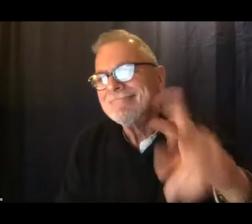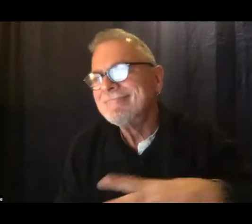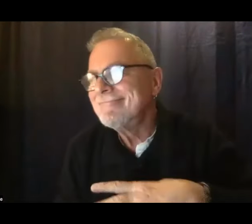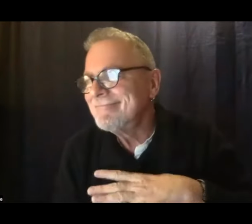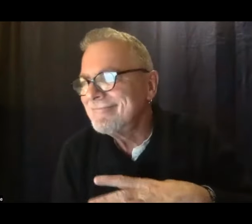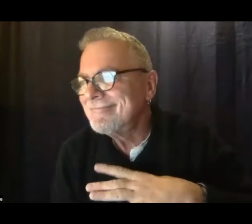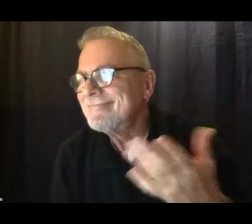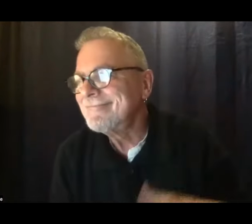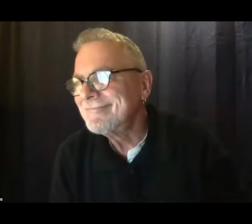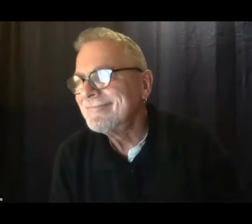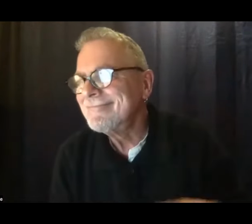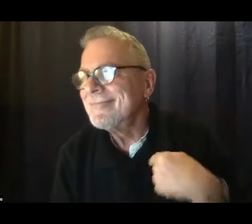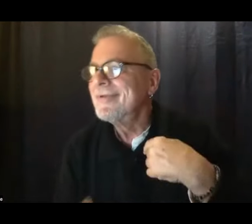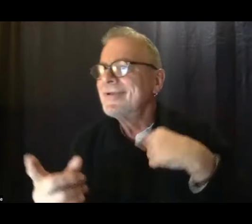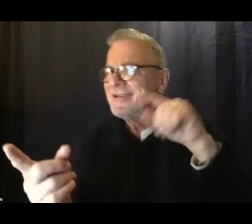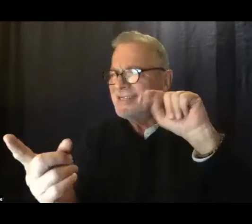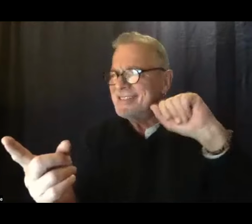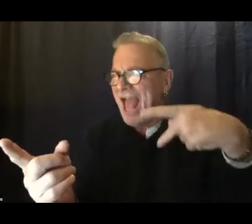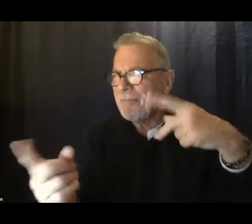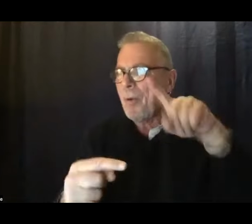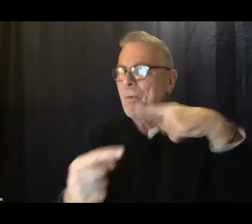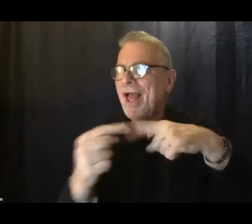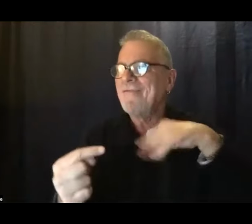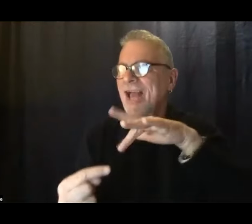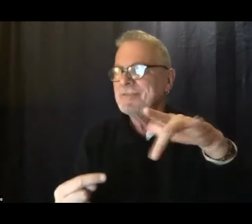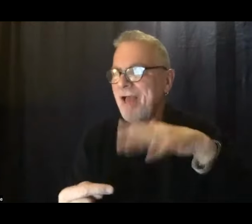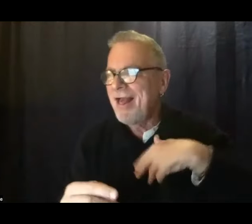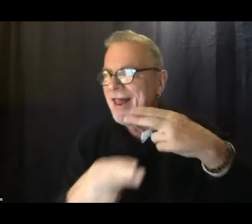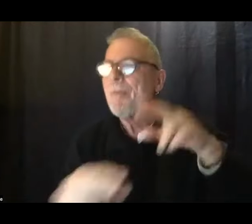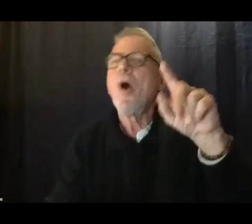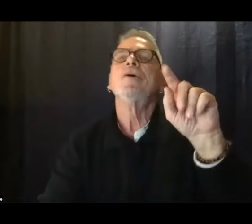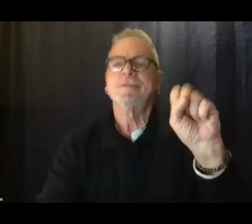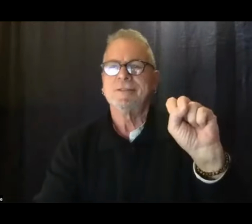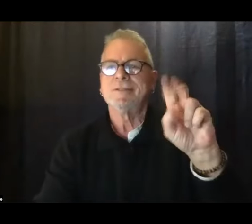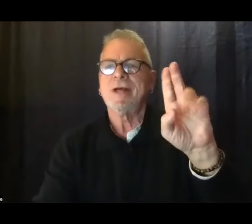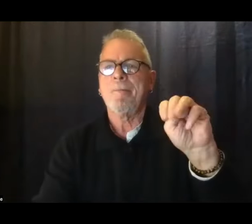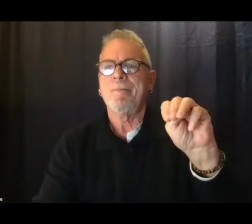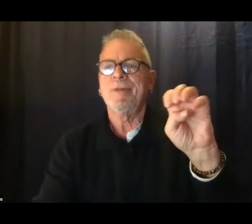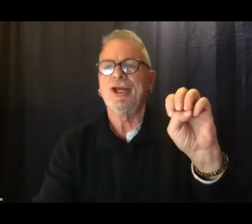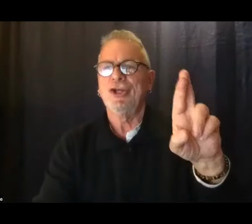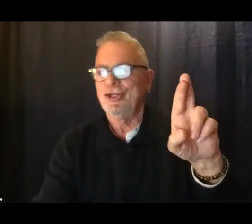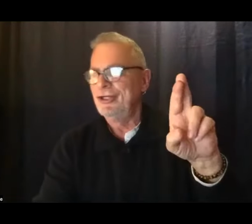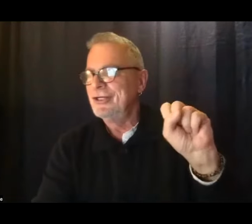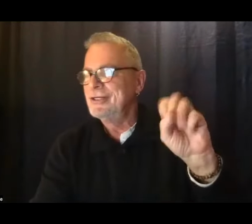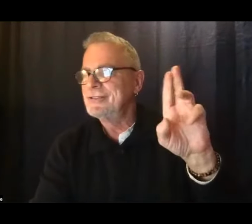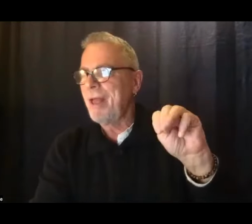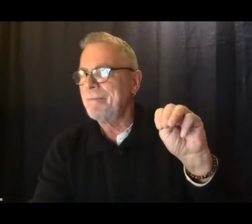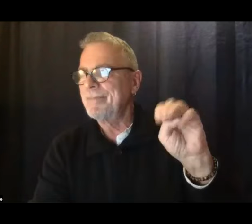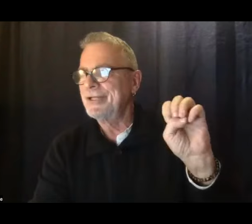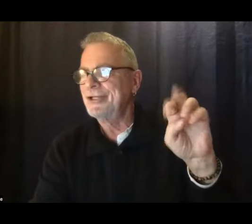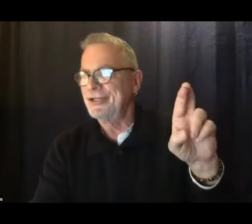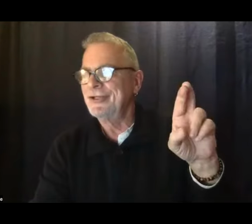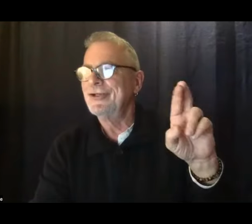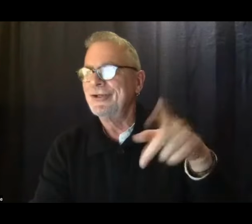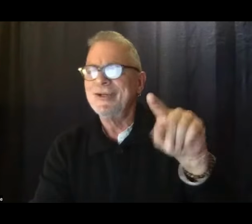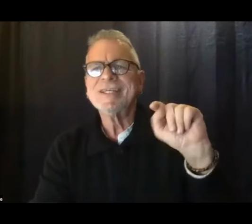Yeah, sometimes the second time or third time, you're embarrassed. Yep. So I tap when it, oh,